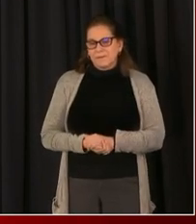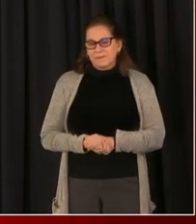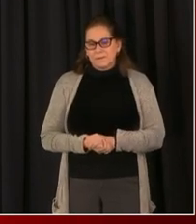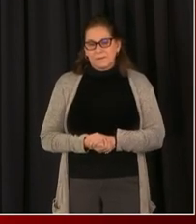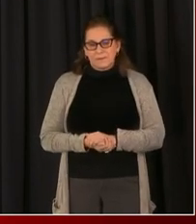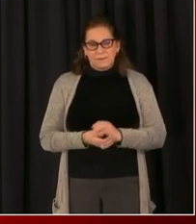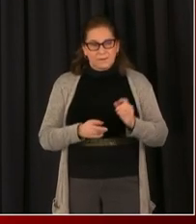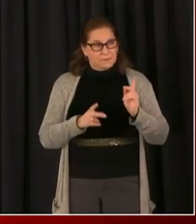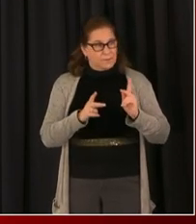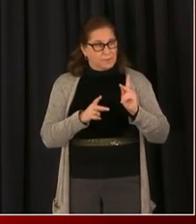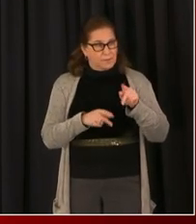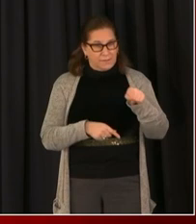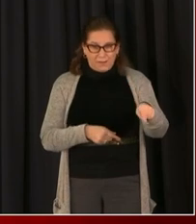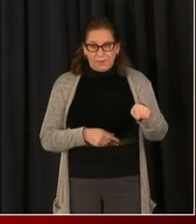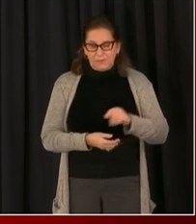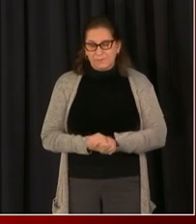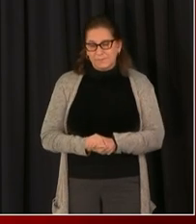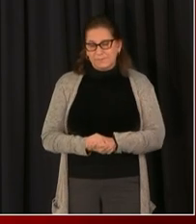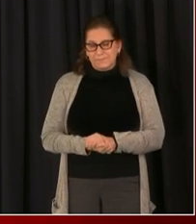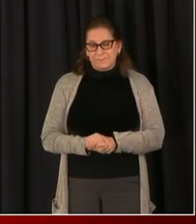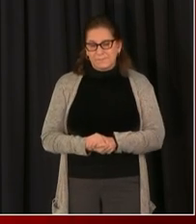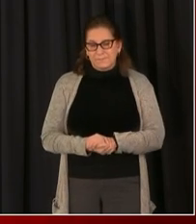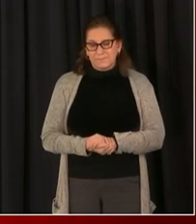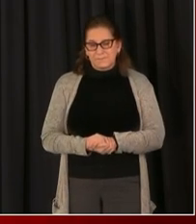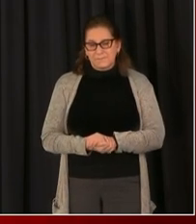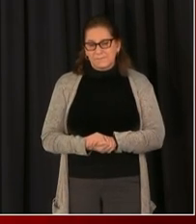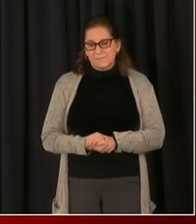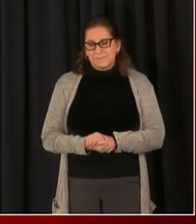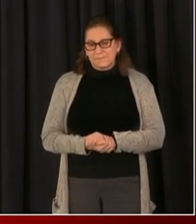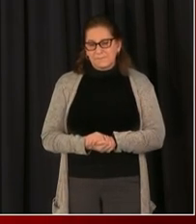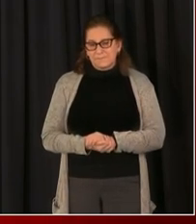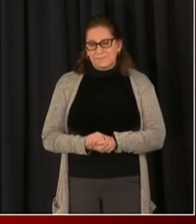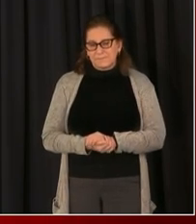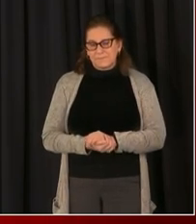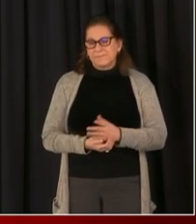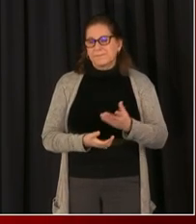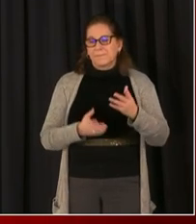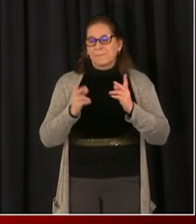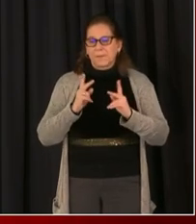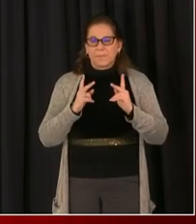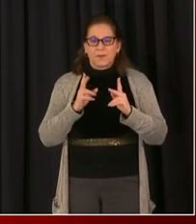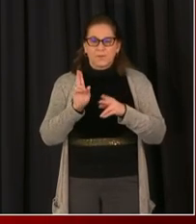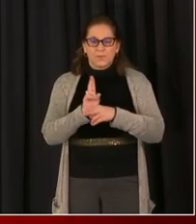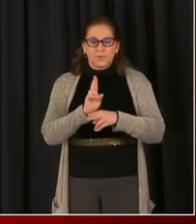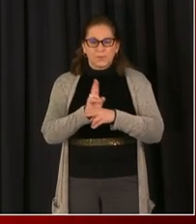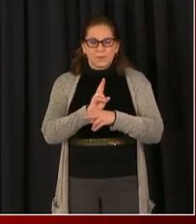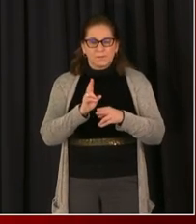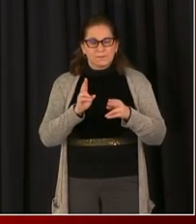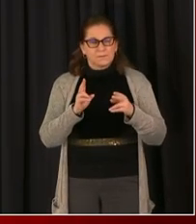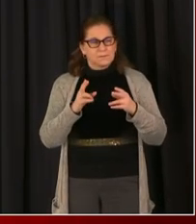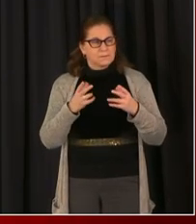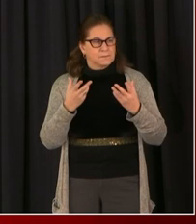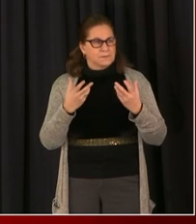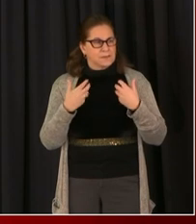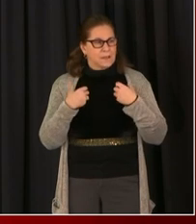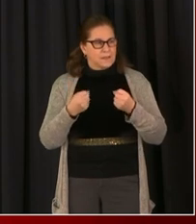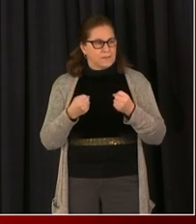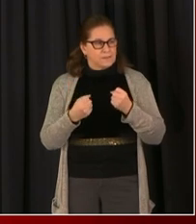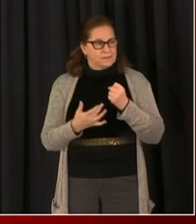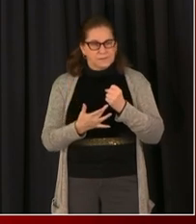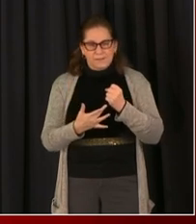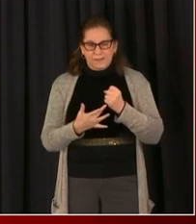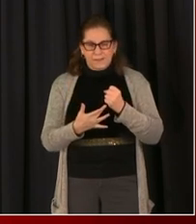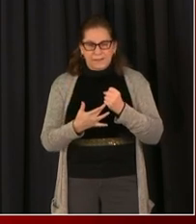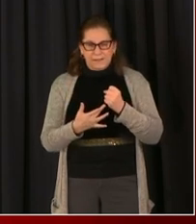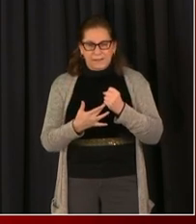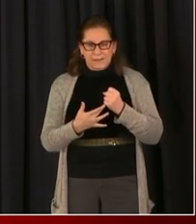to circulate in the building to give people that reminder. I took my mom to an appointment earlier today, and